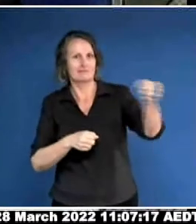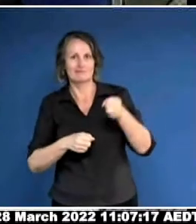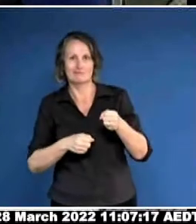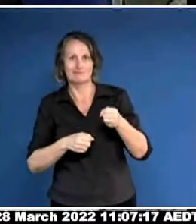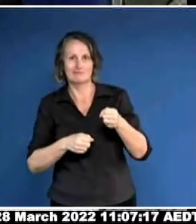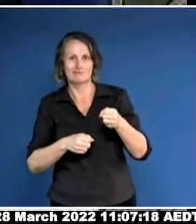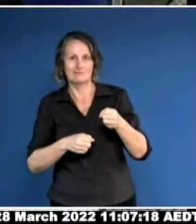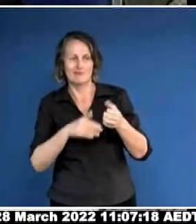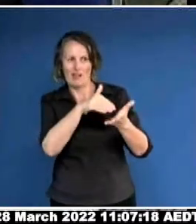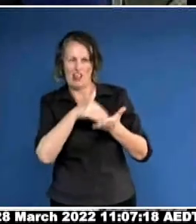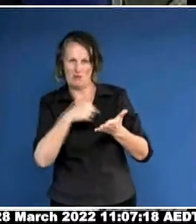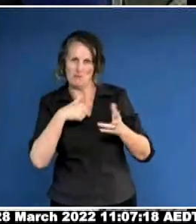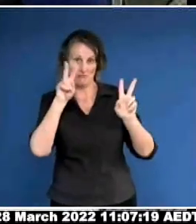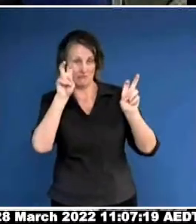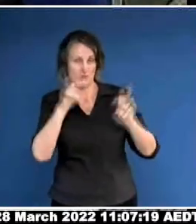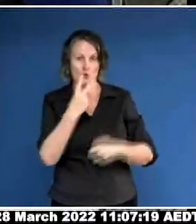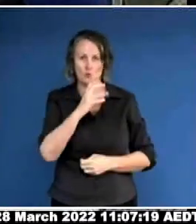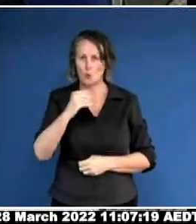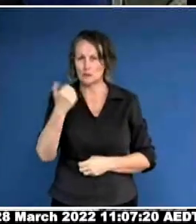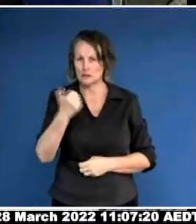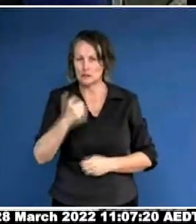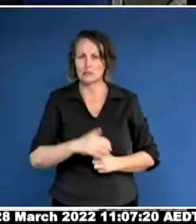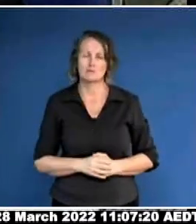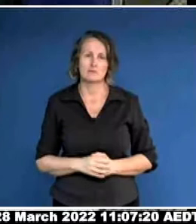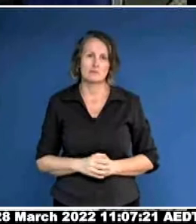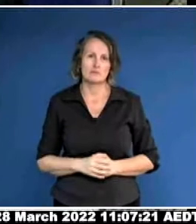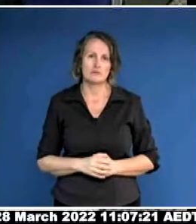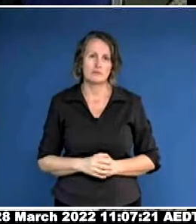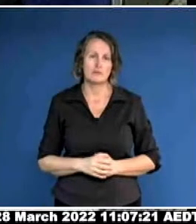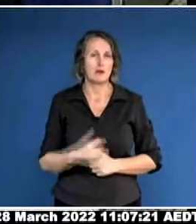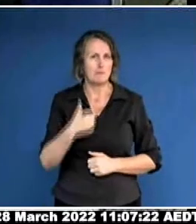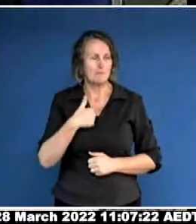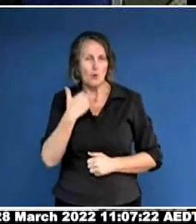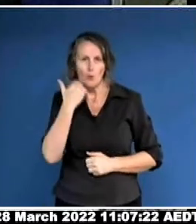All my personal assistants are recruited privately.